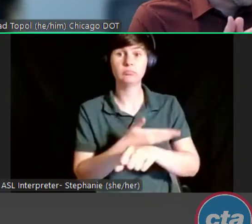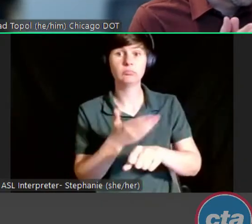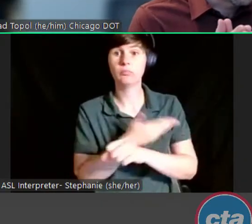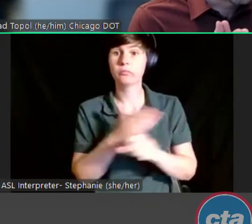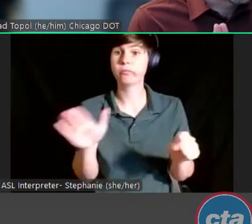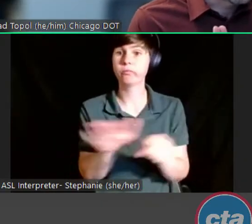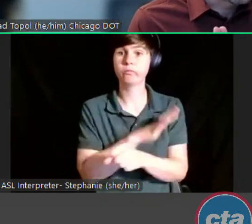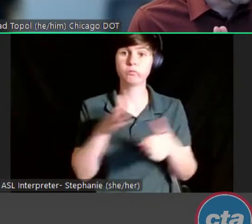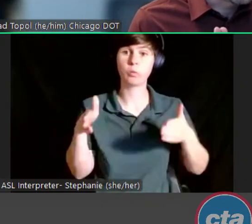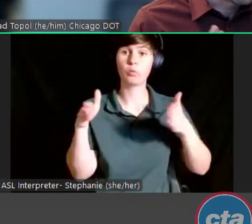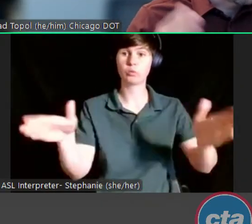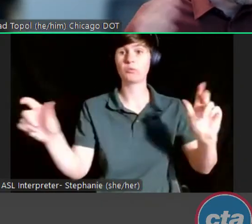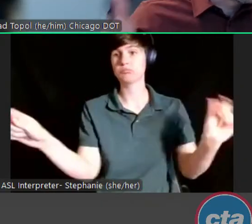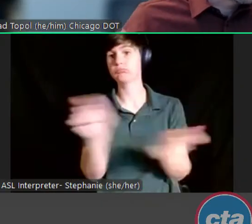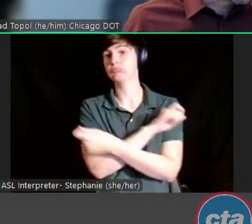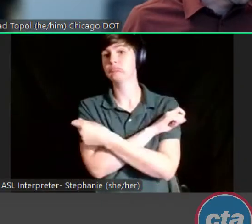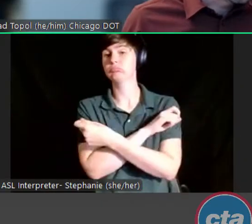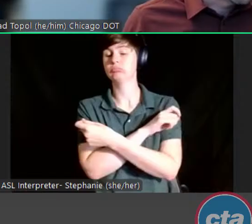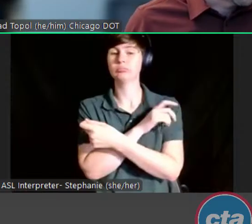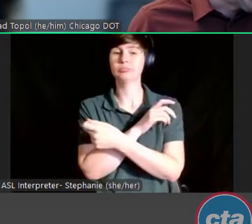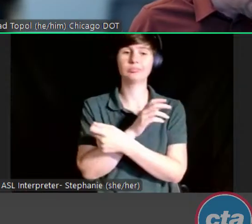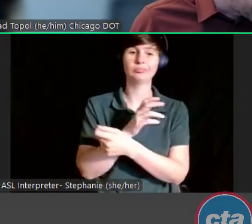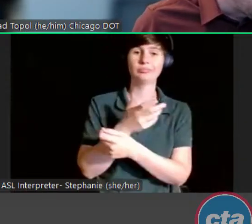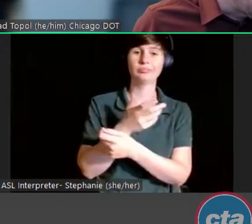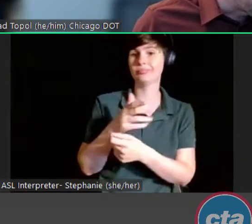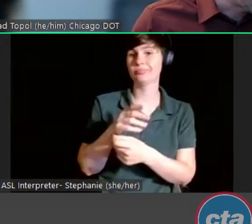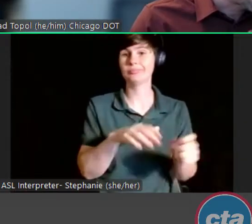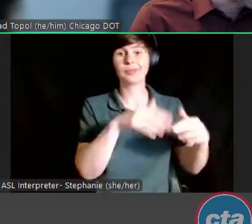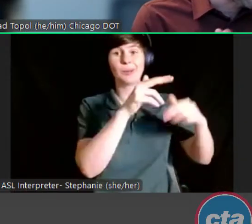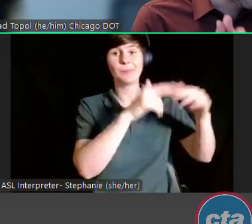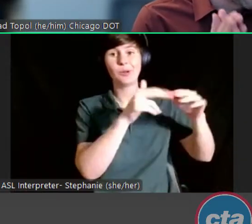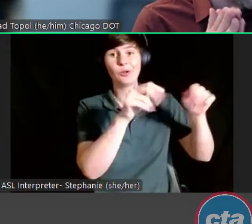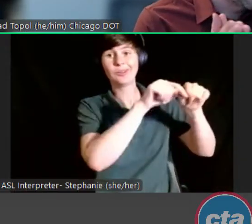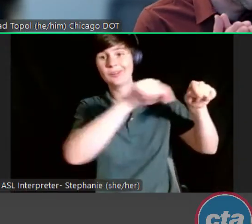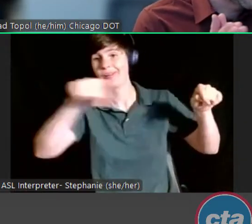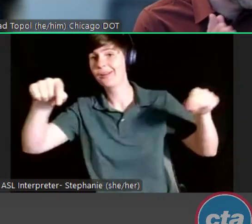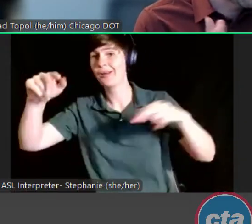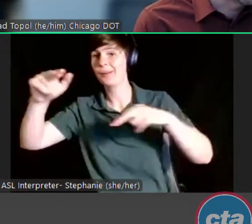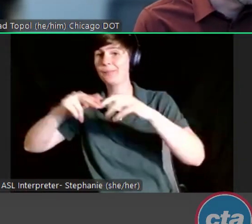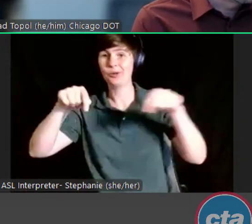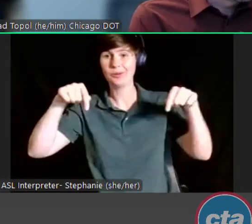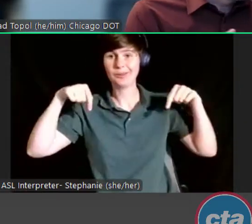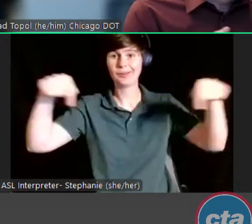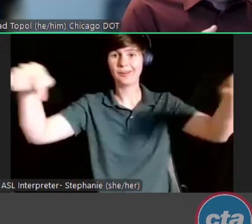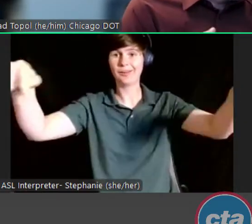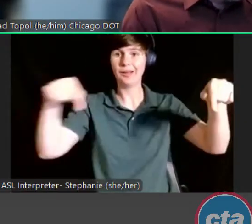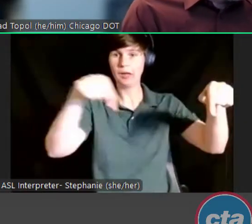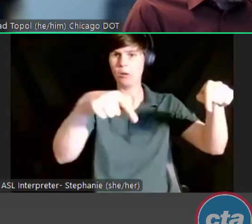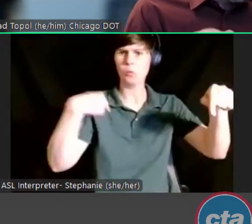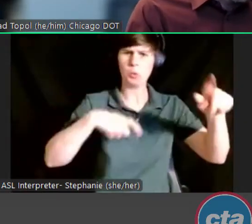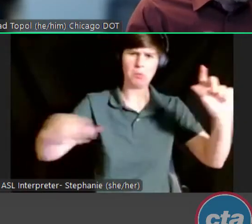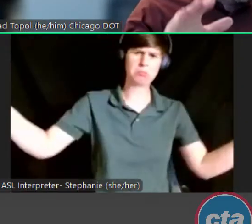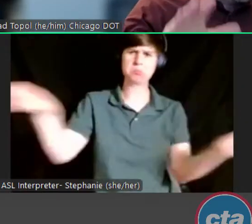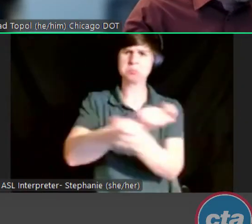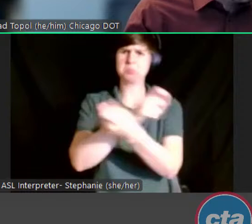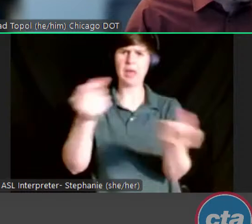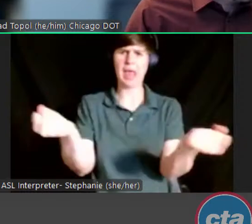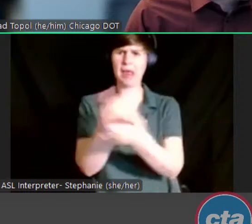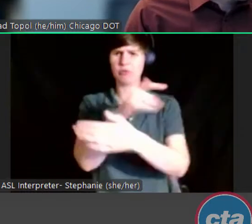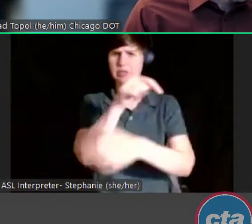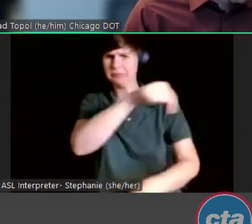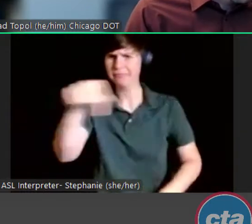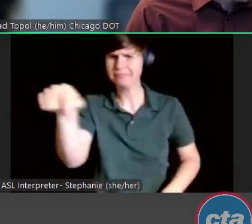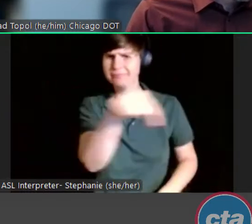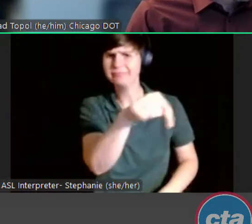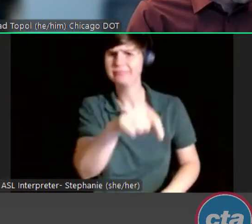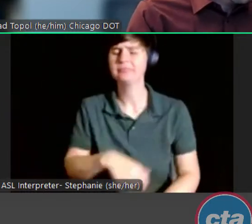roadway from building edge to building edge typically. In this example, we still have a similar